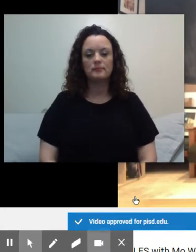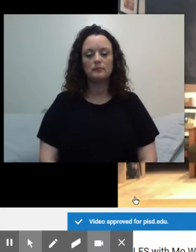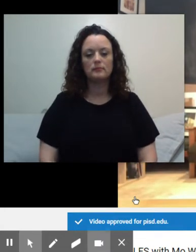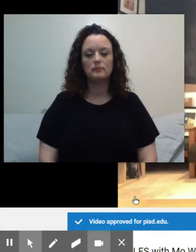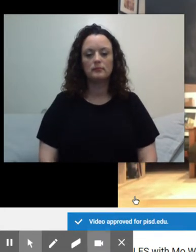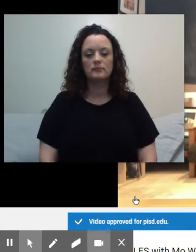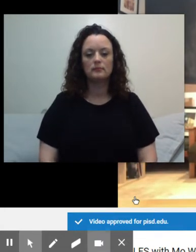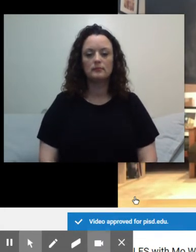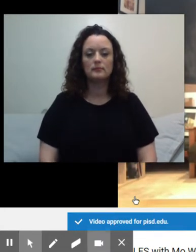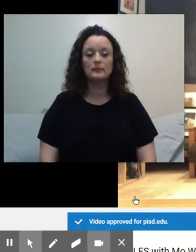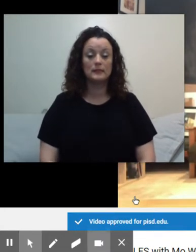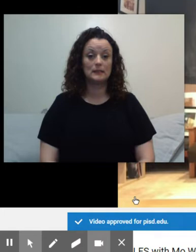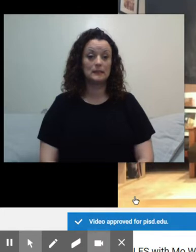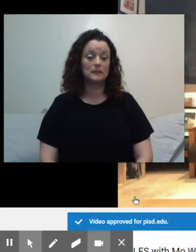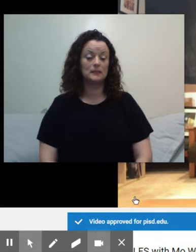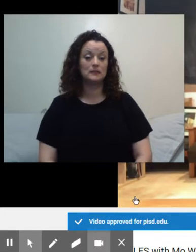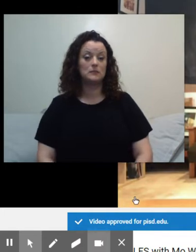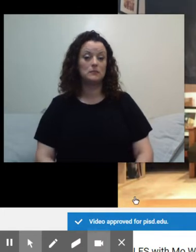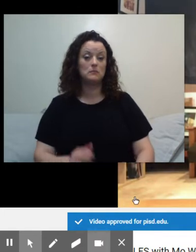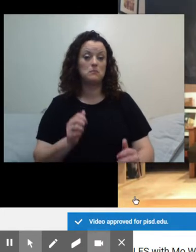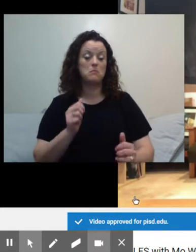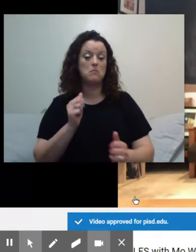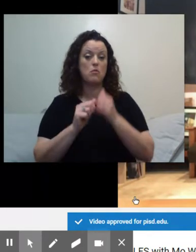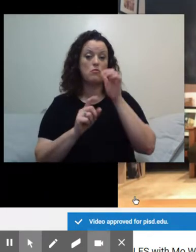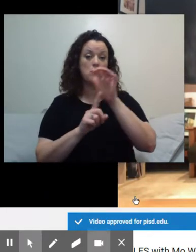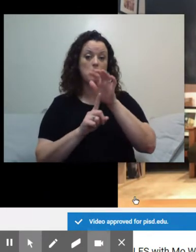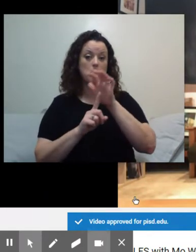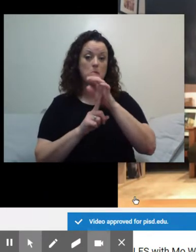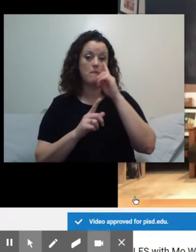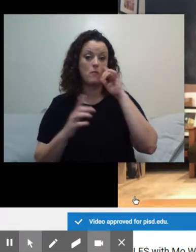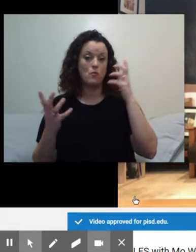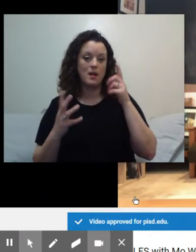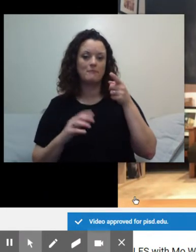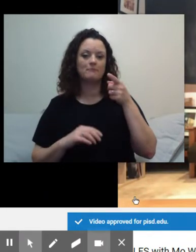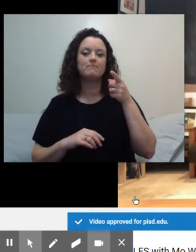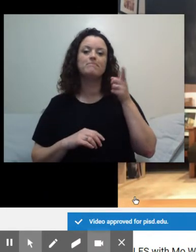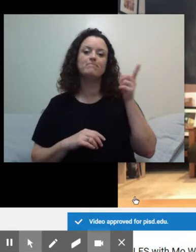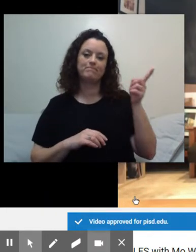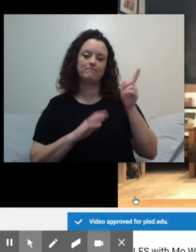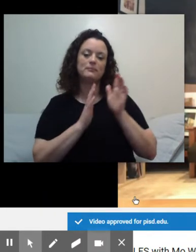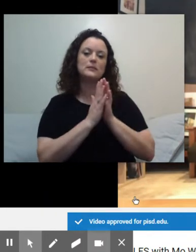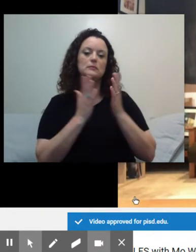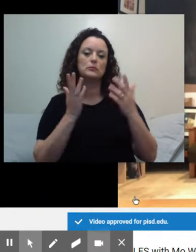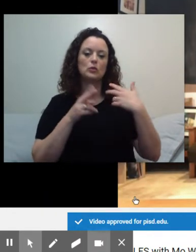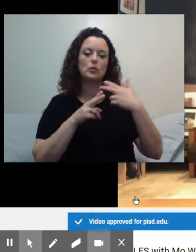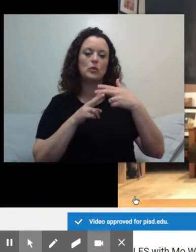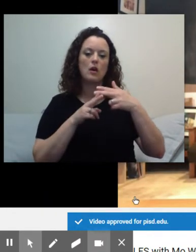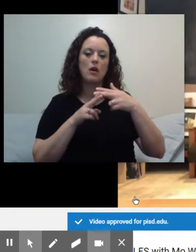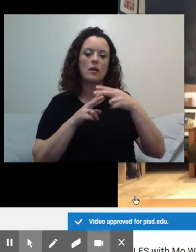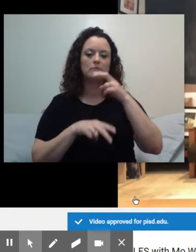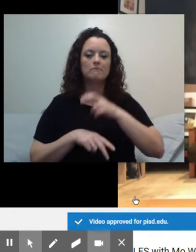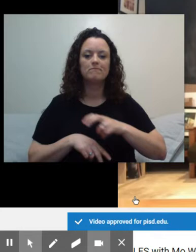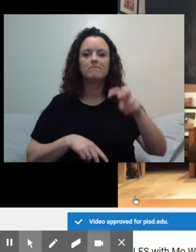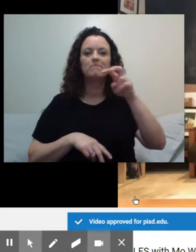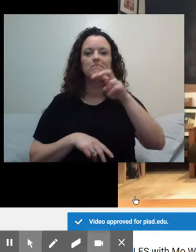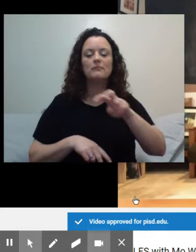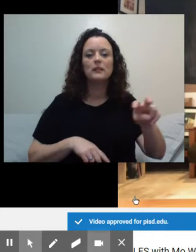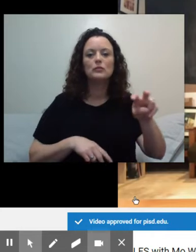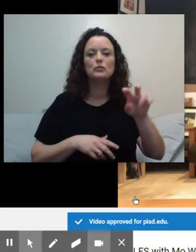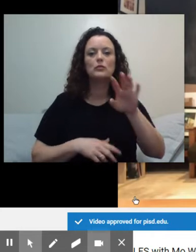And I'm actually best known for this book. This one's called The Adventures of